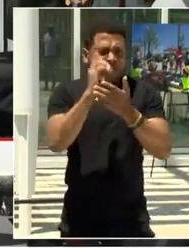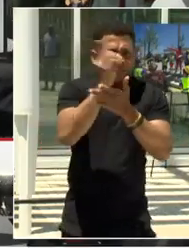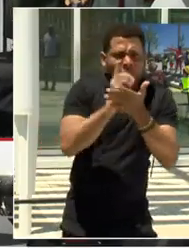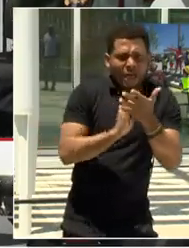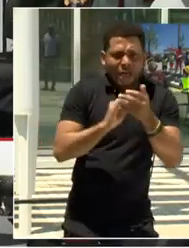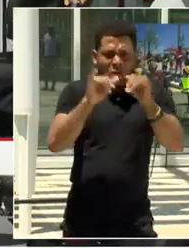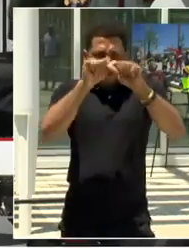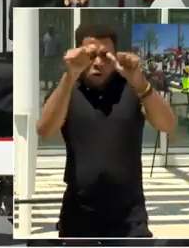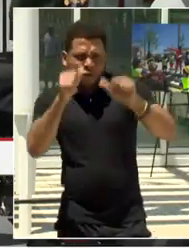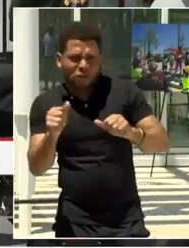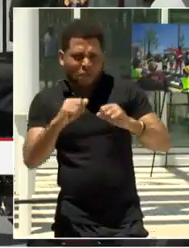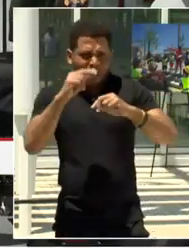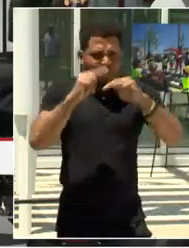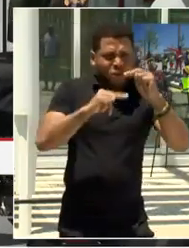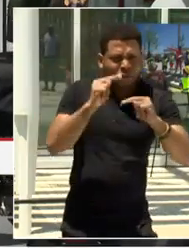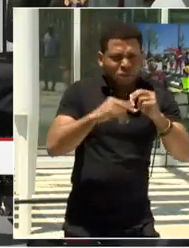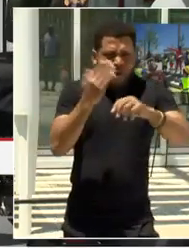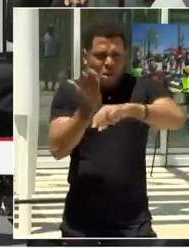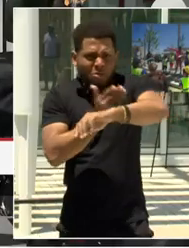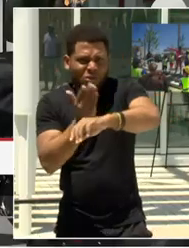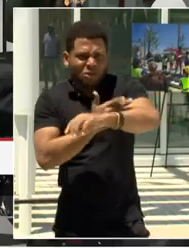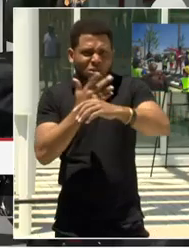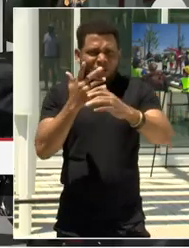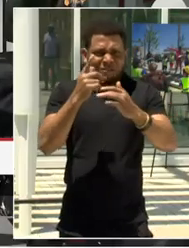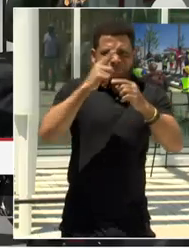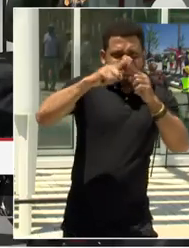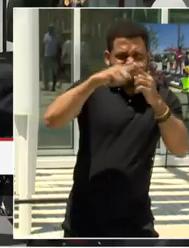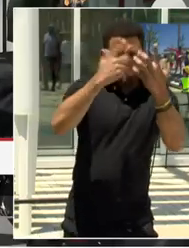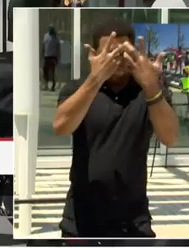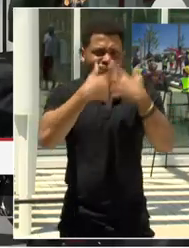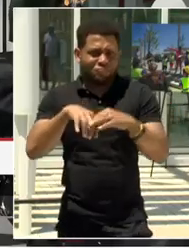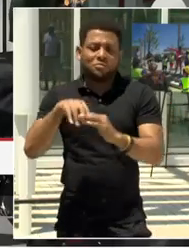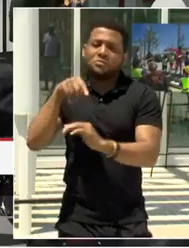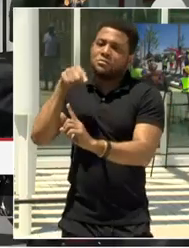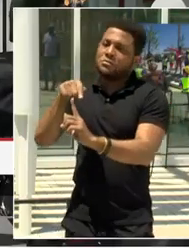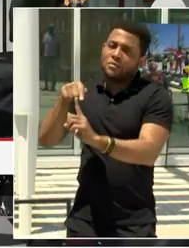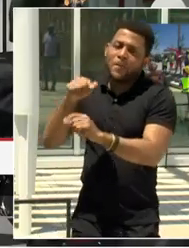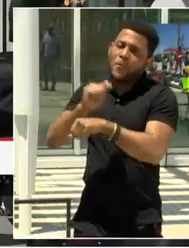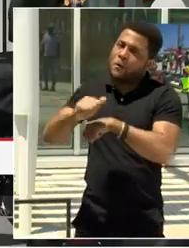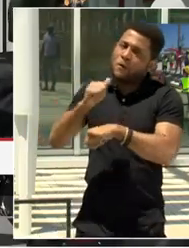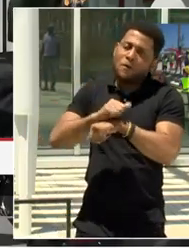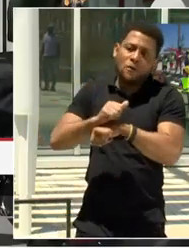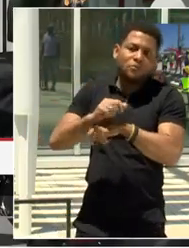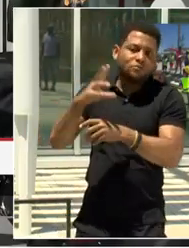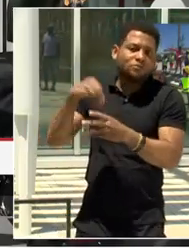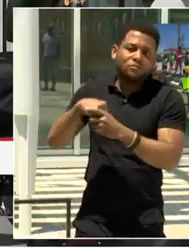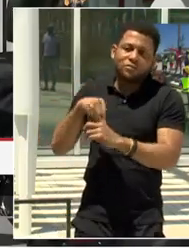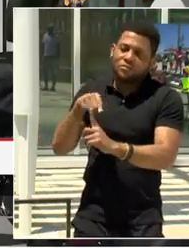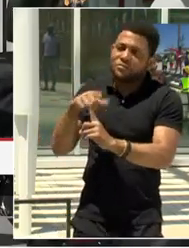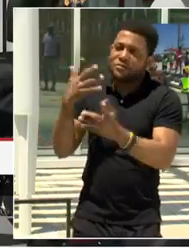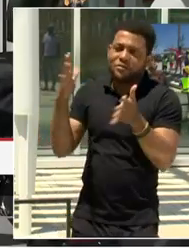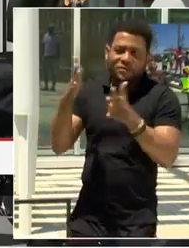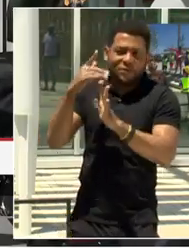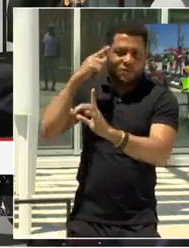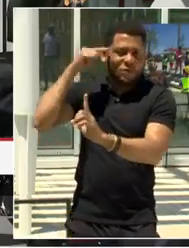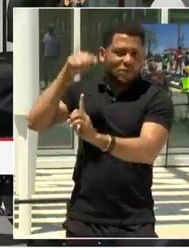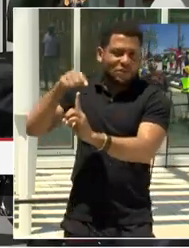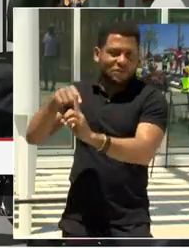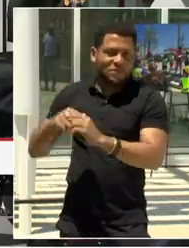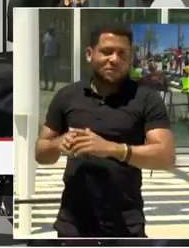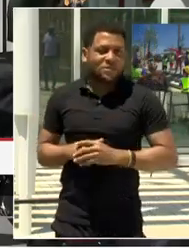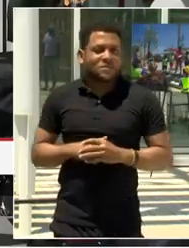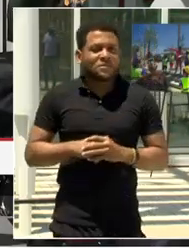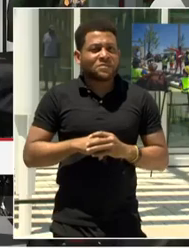that fruit of his labor. I hope everyone reflects particularly on the careful and thoughtful way that this site preserves